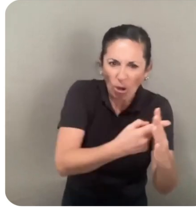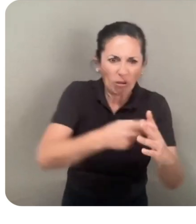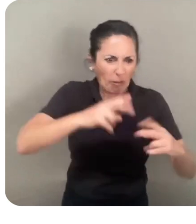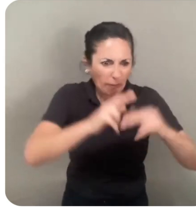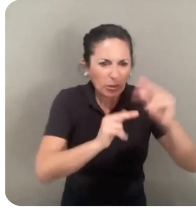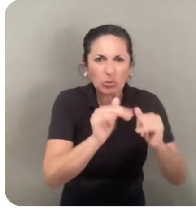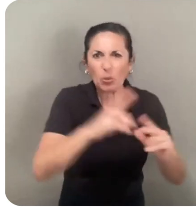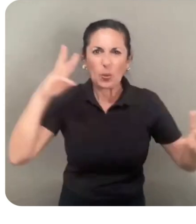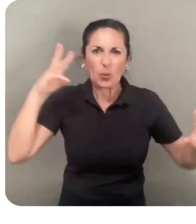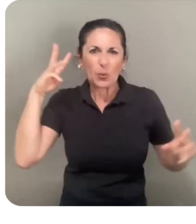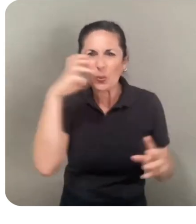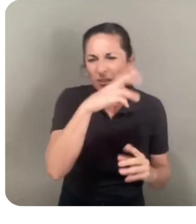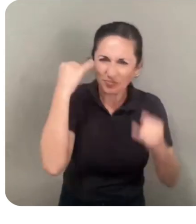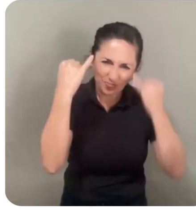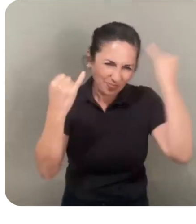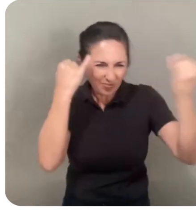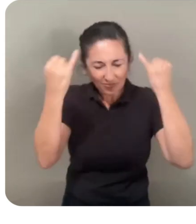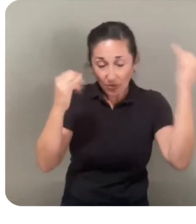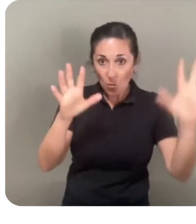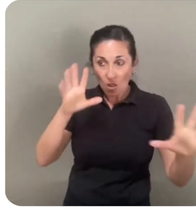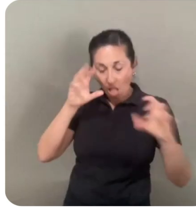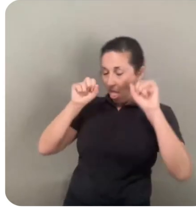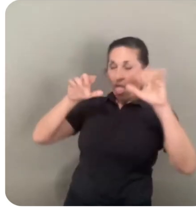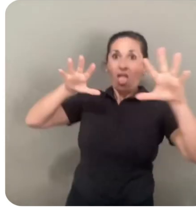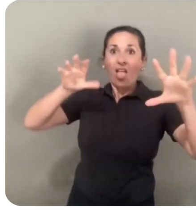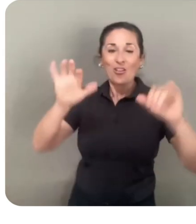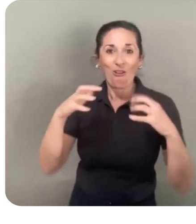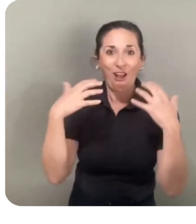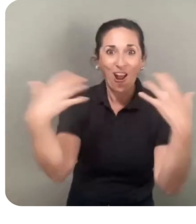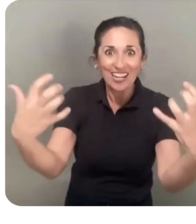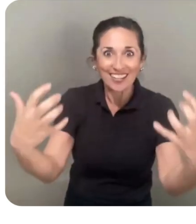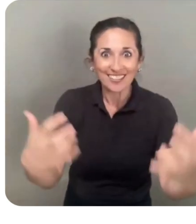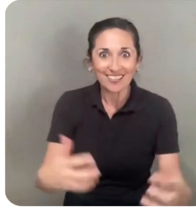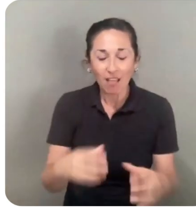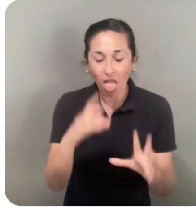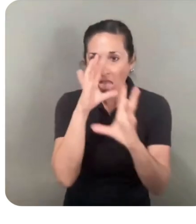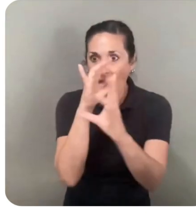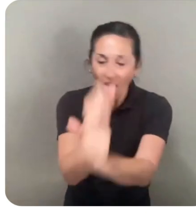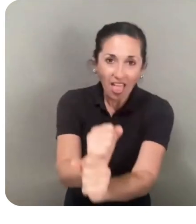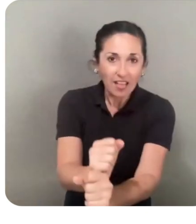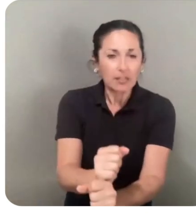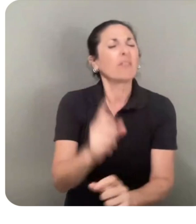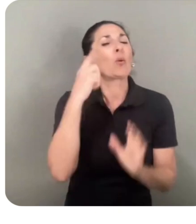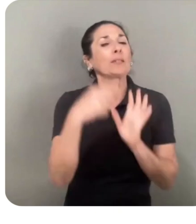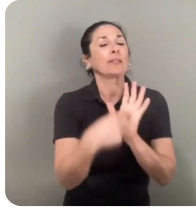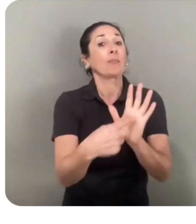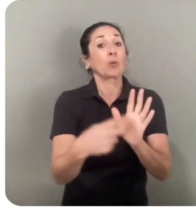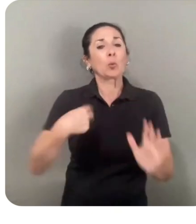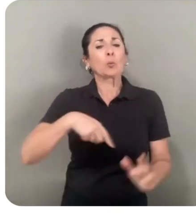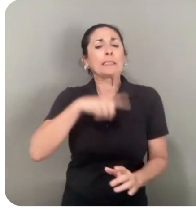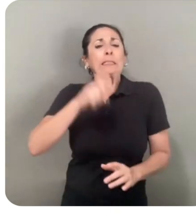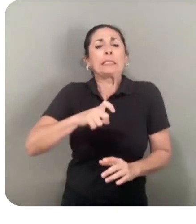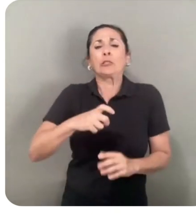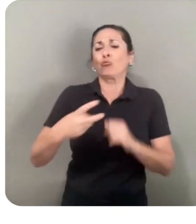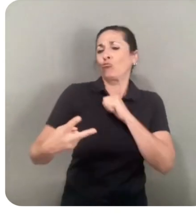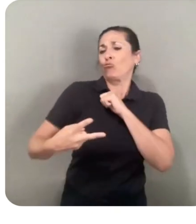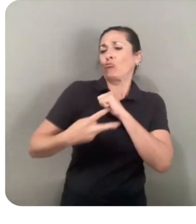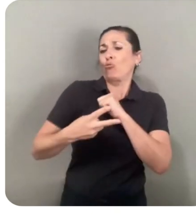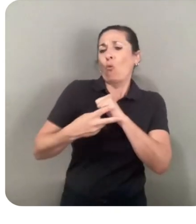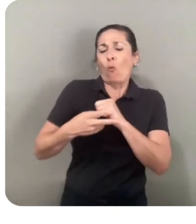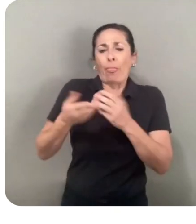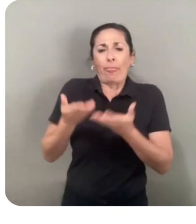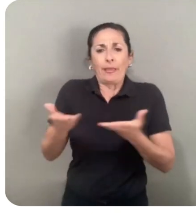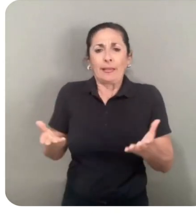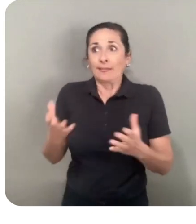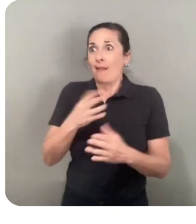ideas, and you will mystify your audience. For example, we needed a way to store accessories and other top